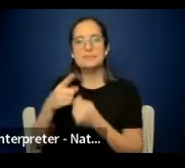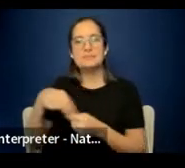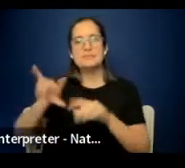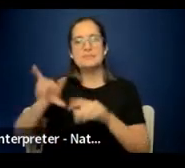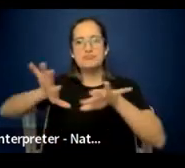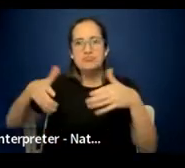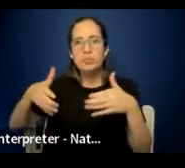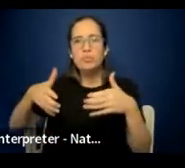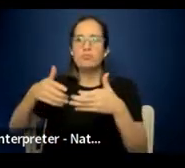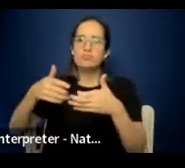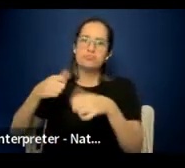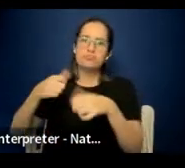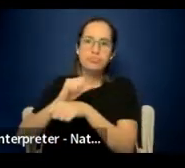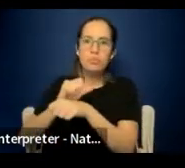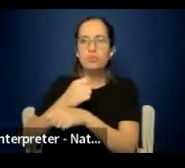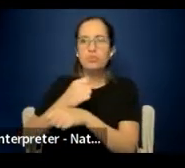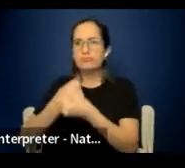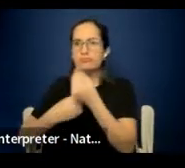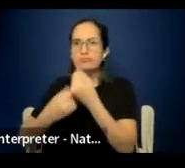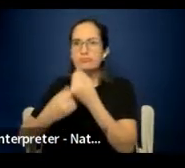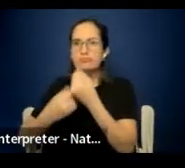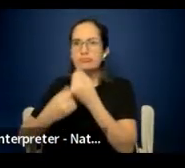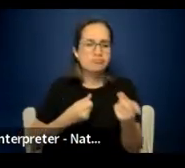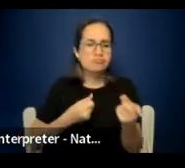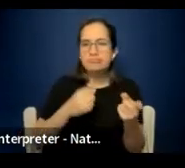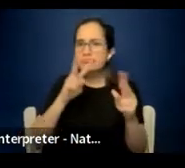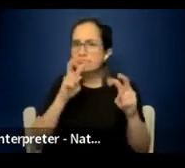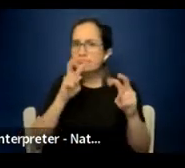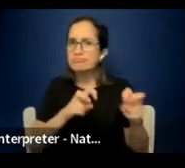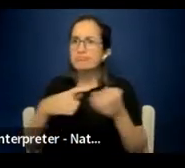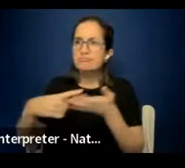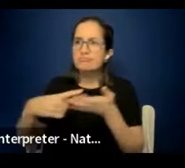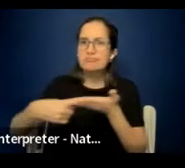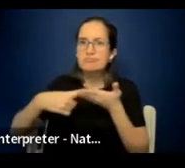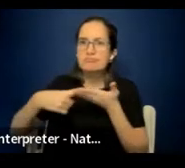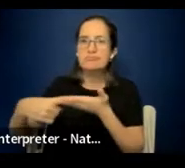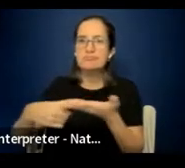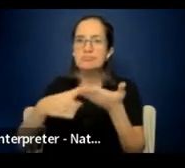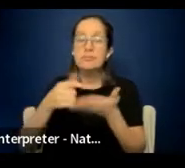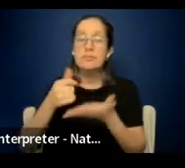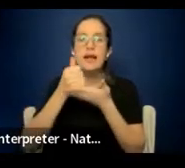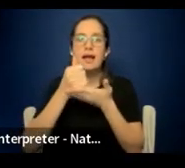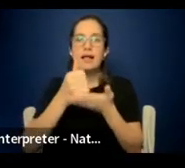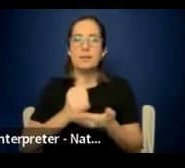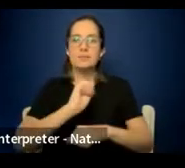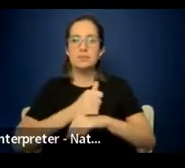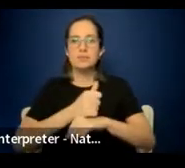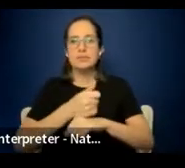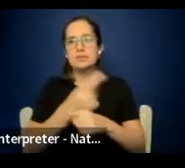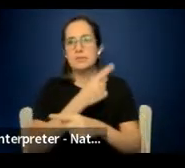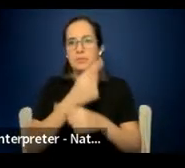reflections, use the tools in the toolkit to help you really build sort of the programs that you want to build.